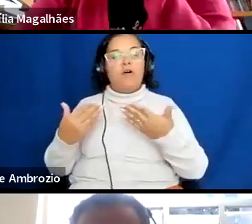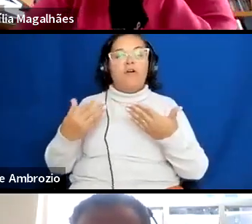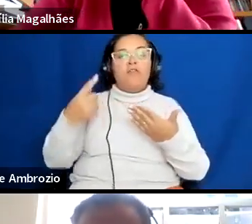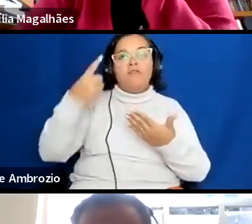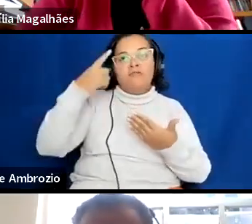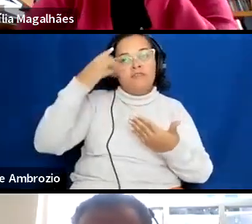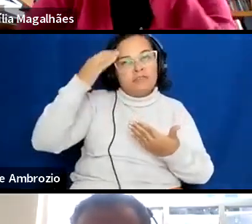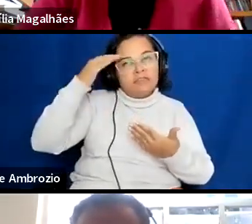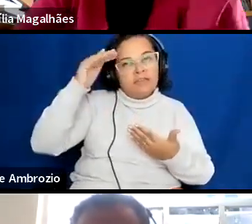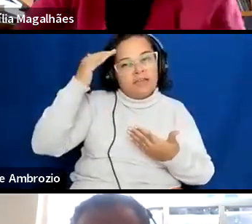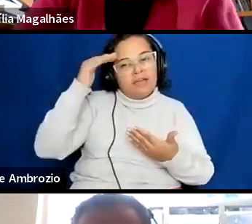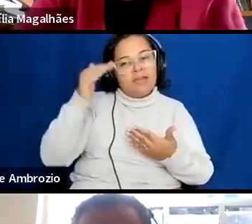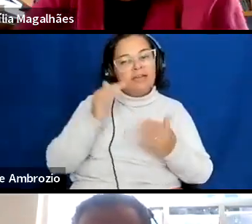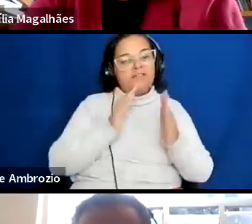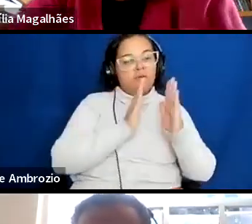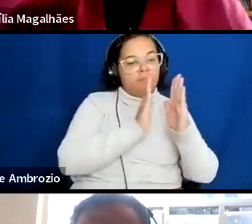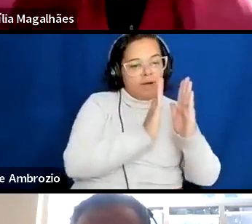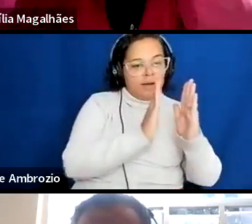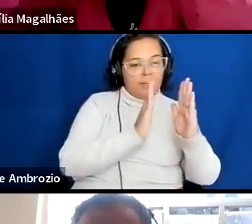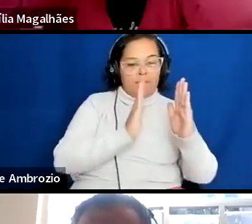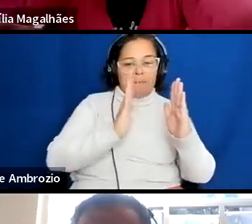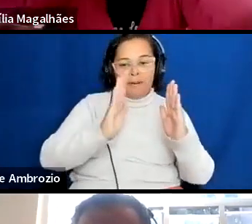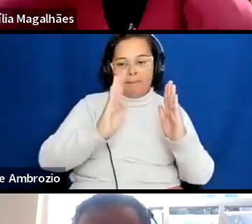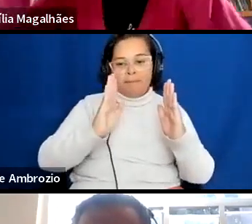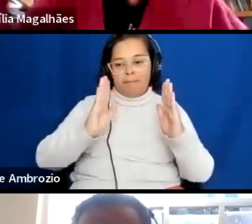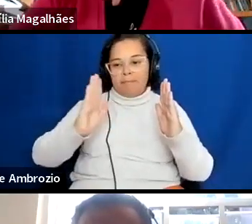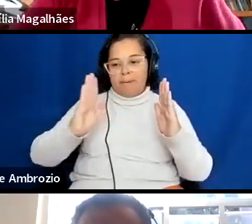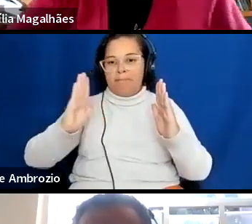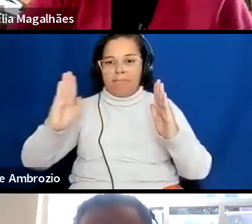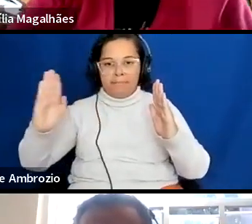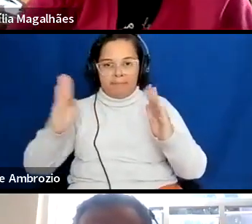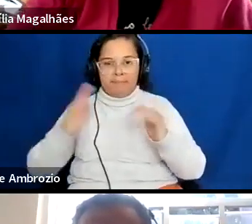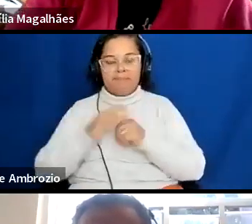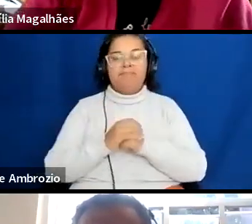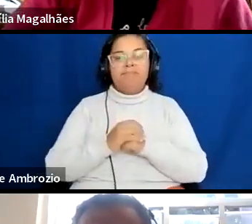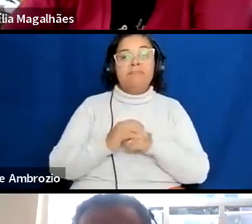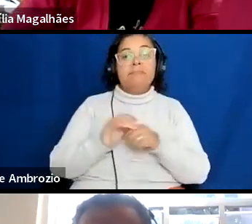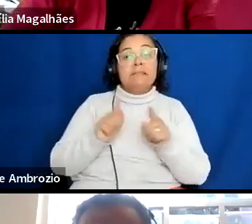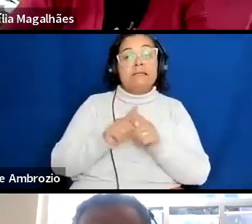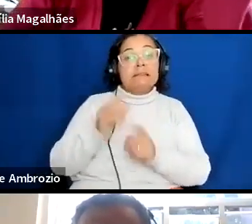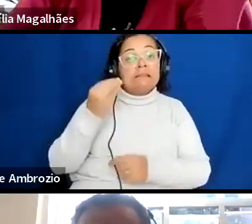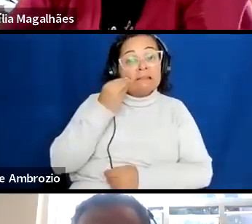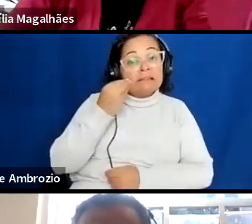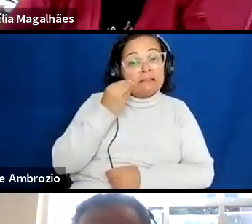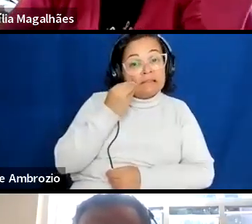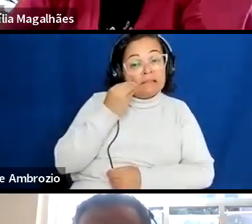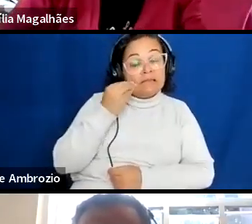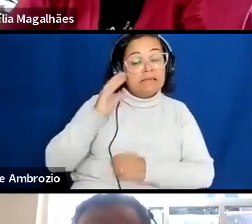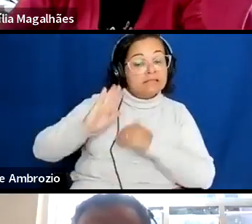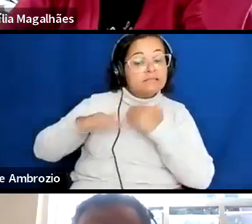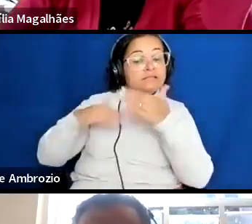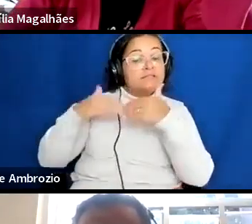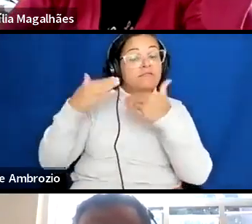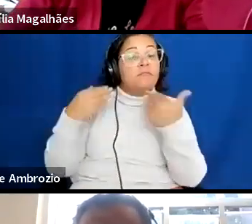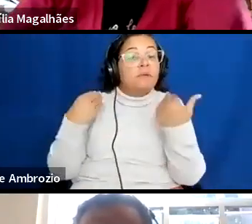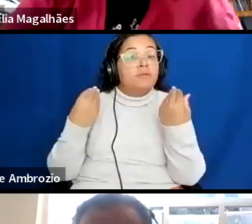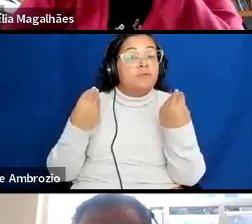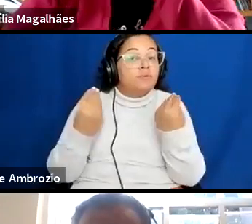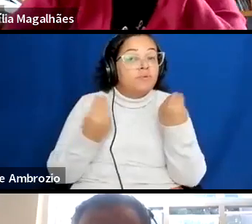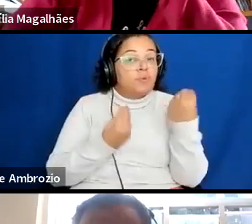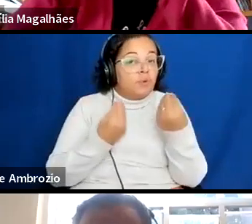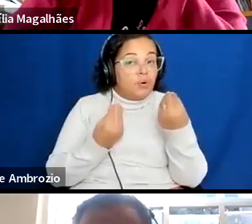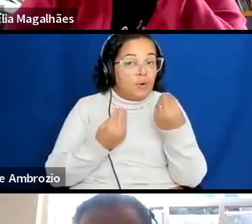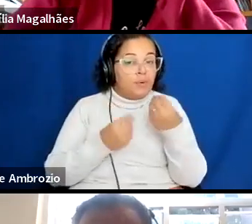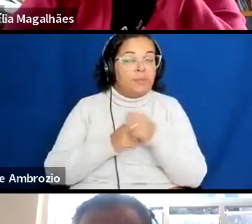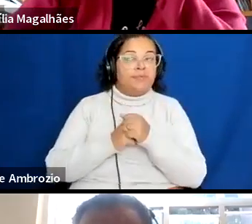the kind of development that Vygotsky was making. Secondly, on the question of Stalinist